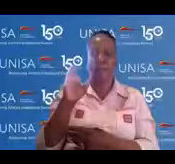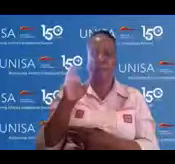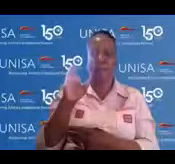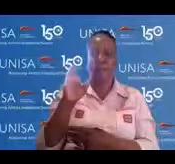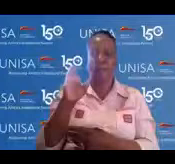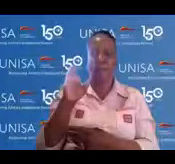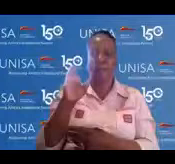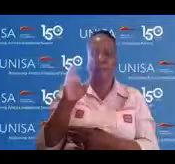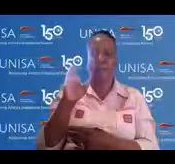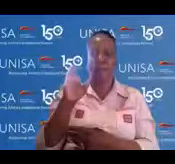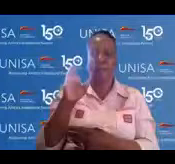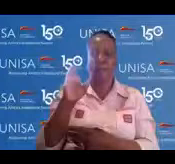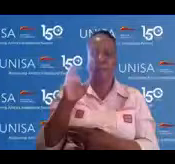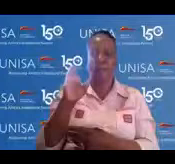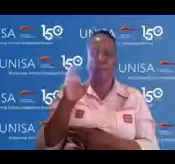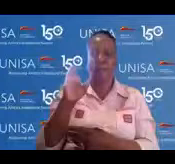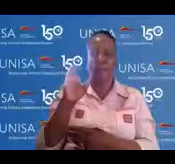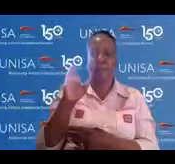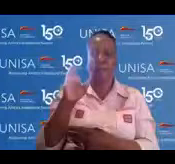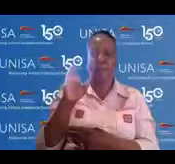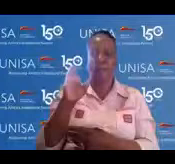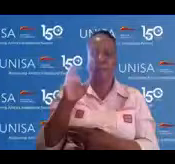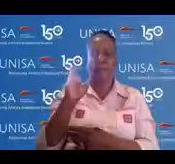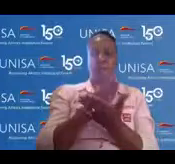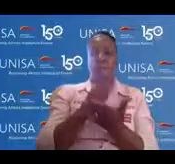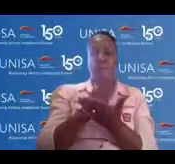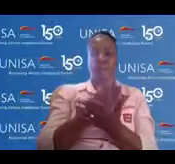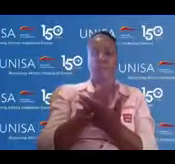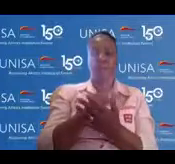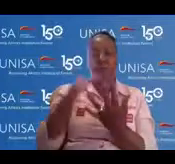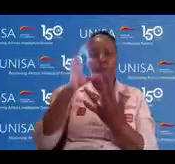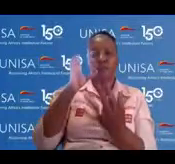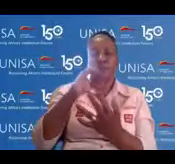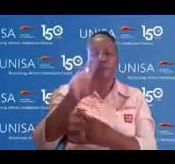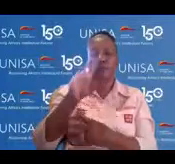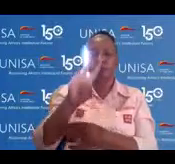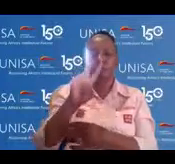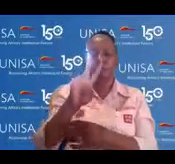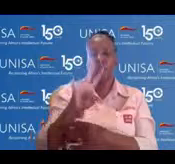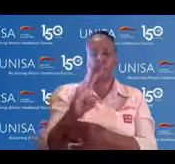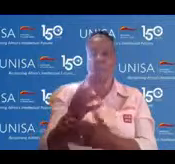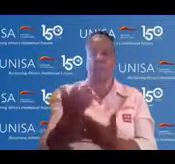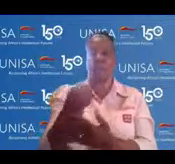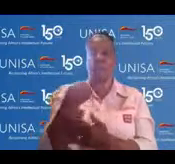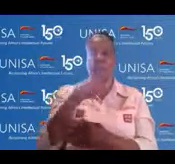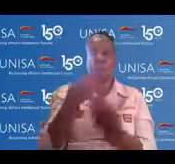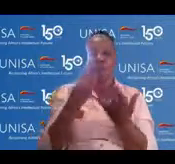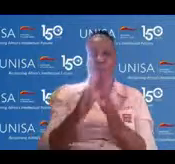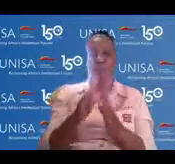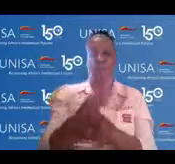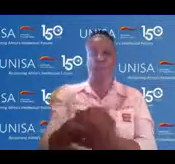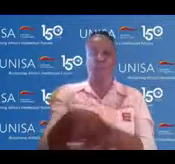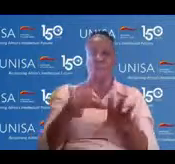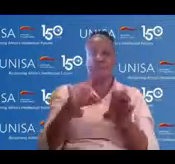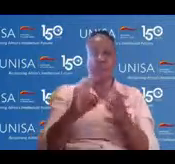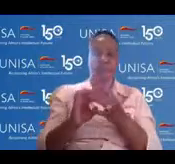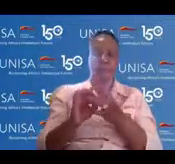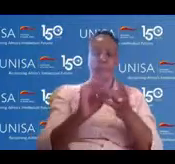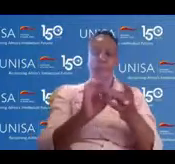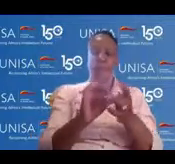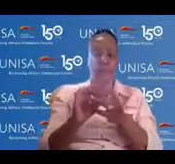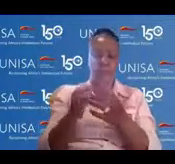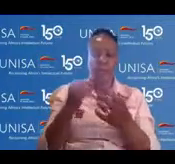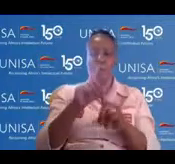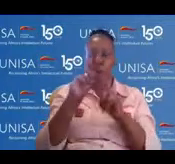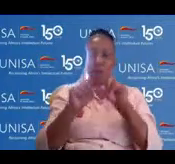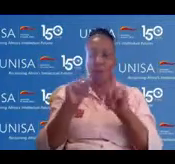1870. Please ensure that you choose option 4 for student exam related inquiries, because if you do